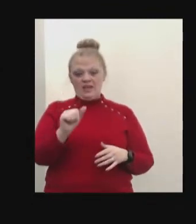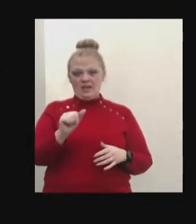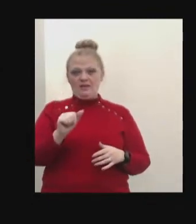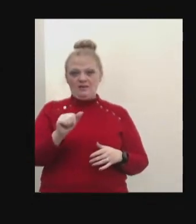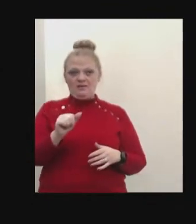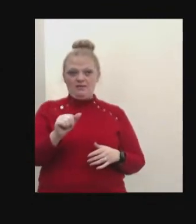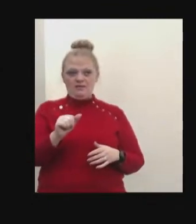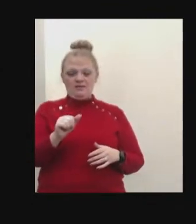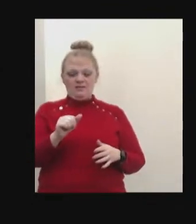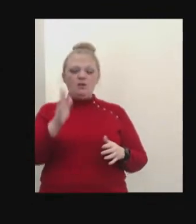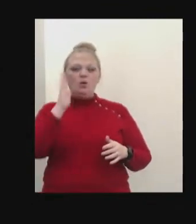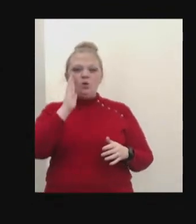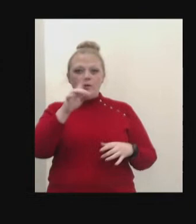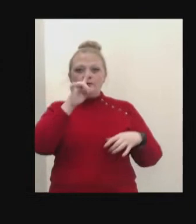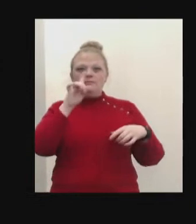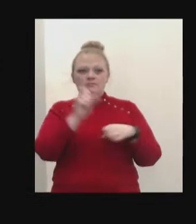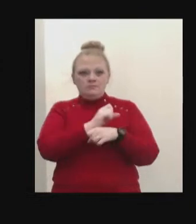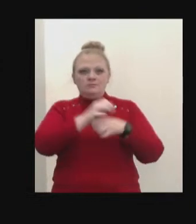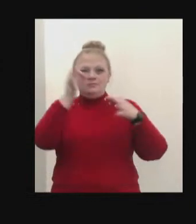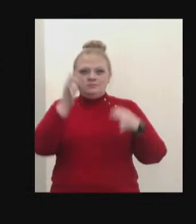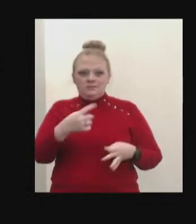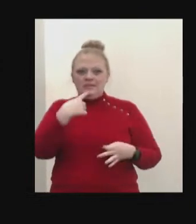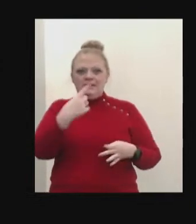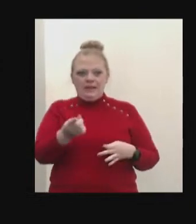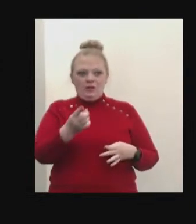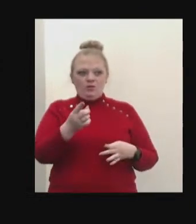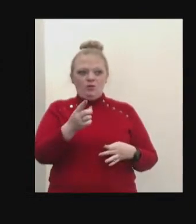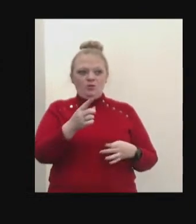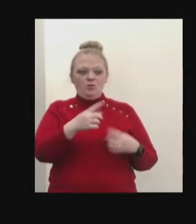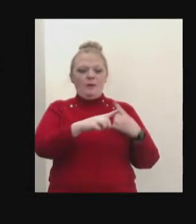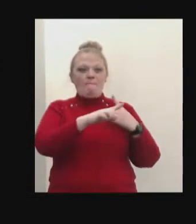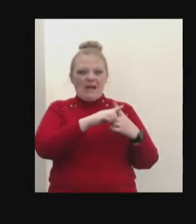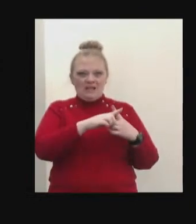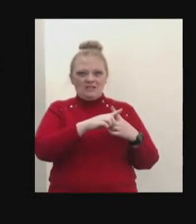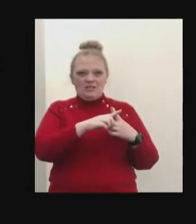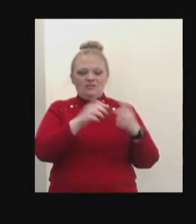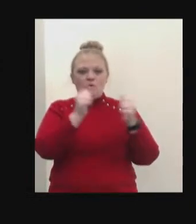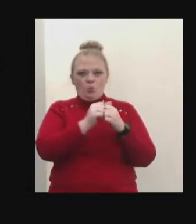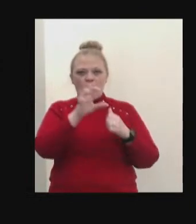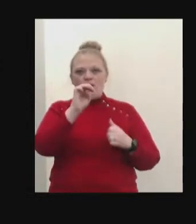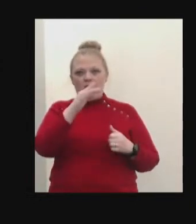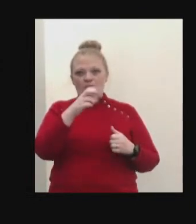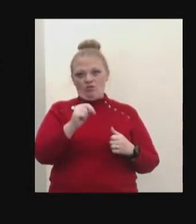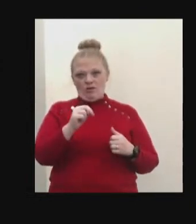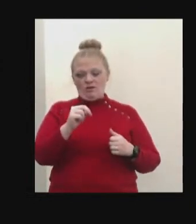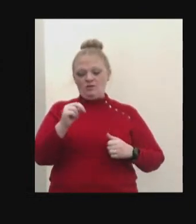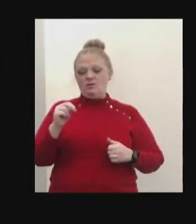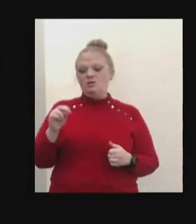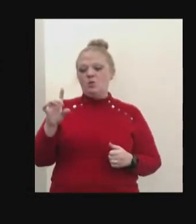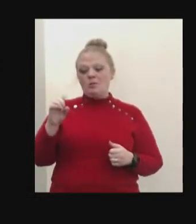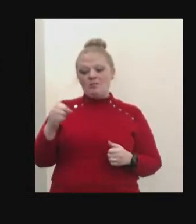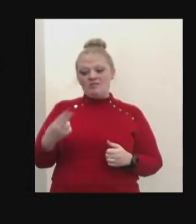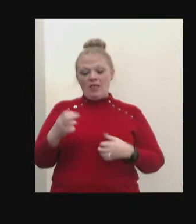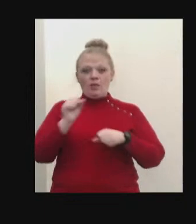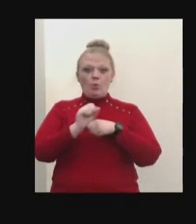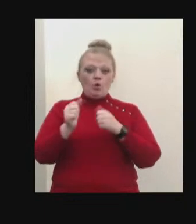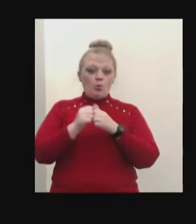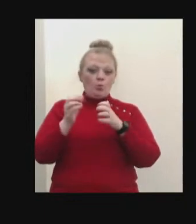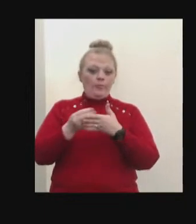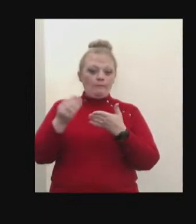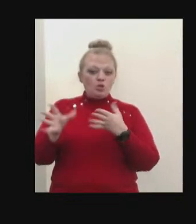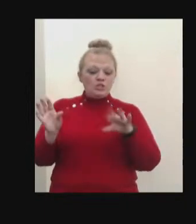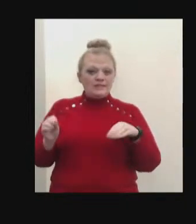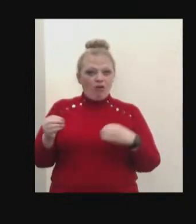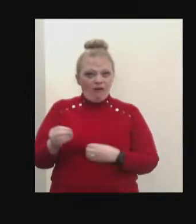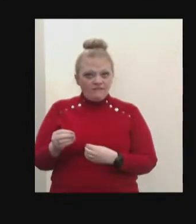a positive COVID-19 case even with the Omicron variant. So the County Department of Health, working with our purchasing office